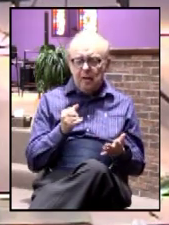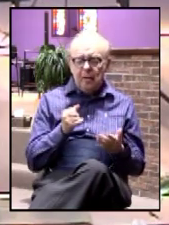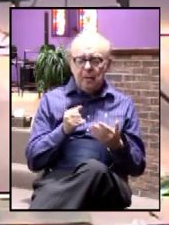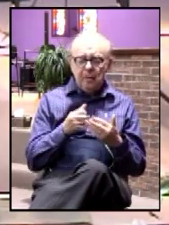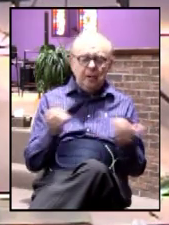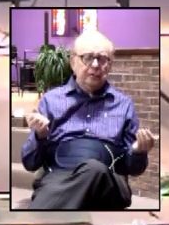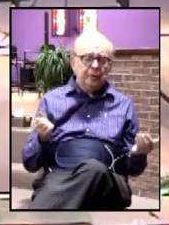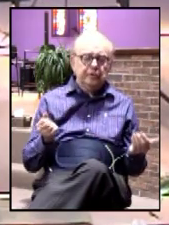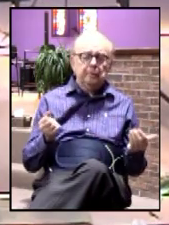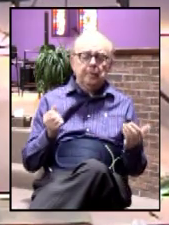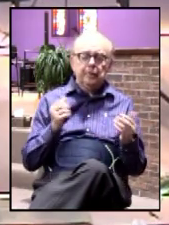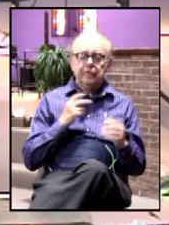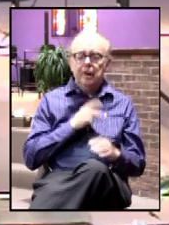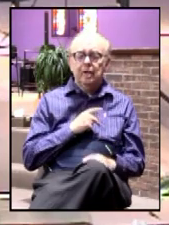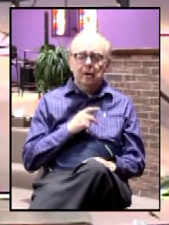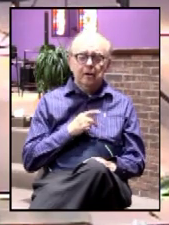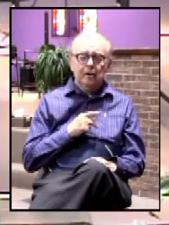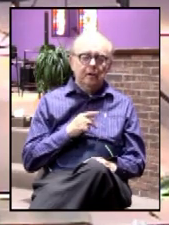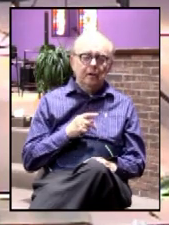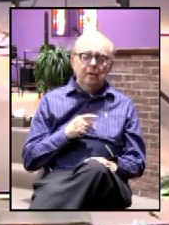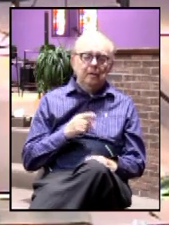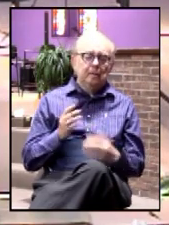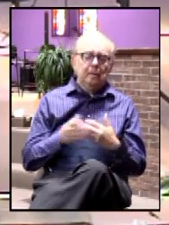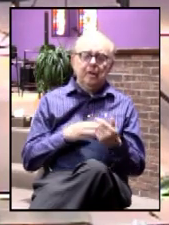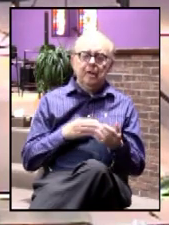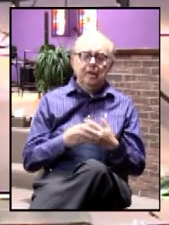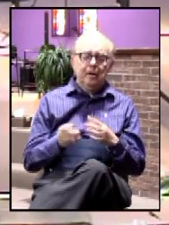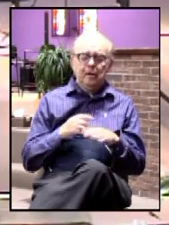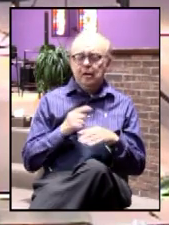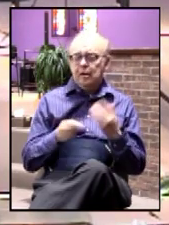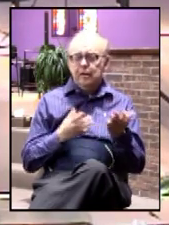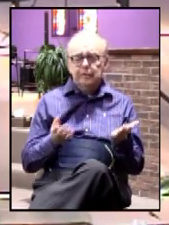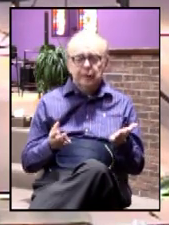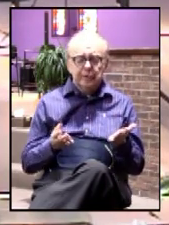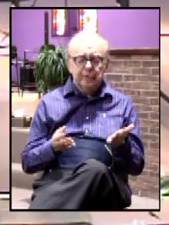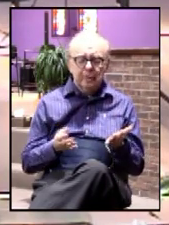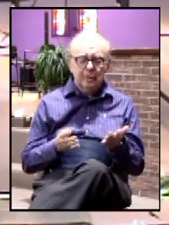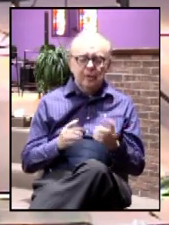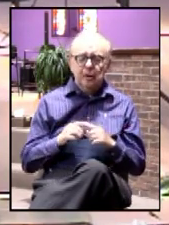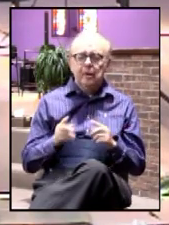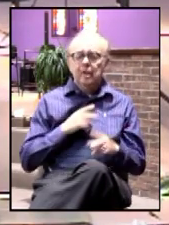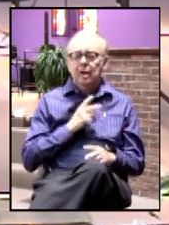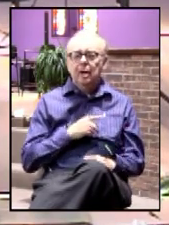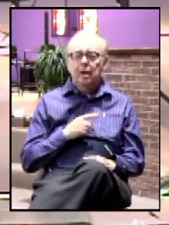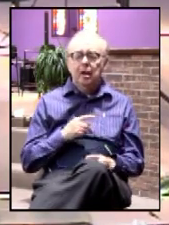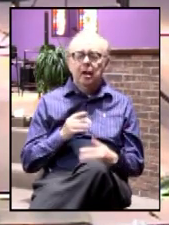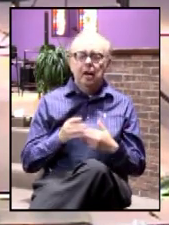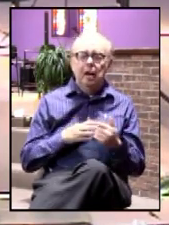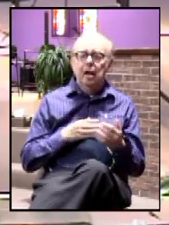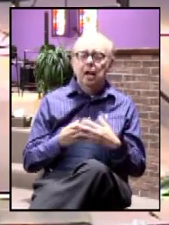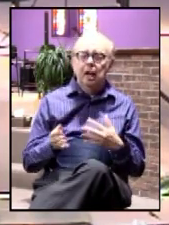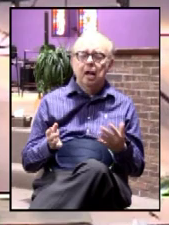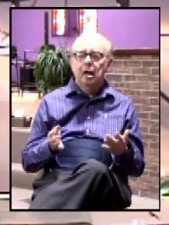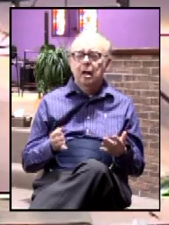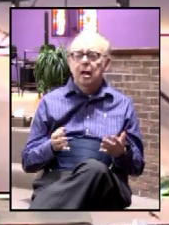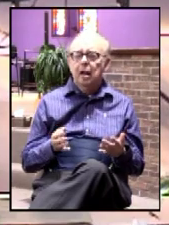schizophrenic, bipolar, triple polar, quadruple polar, and whatever.